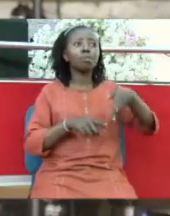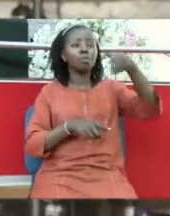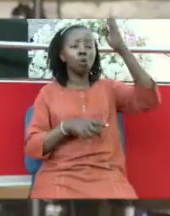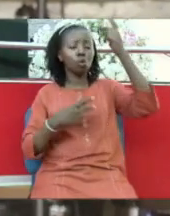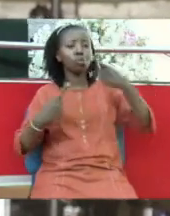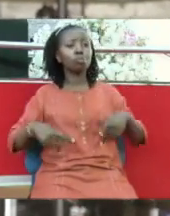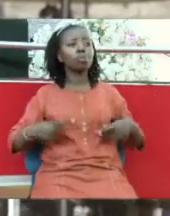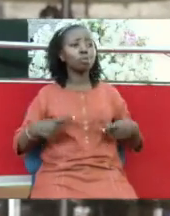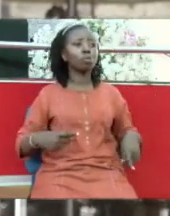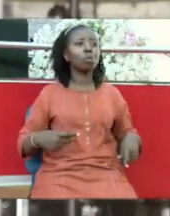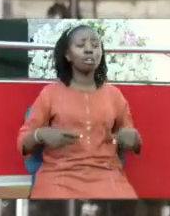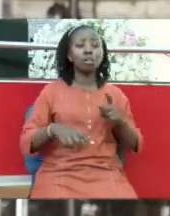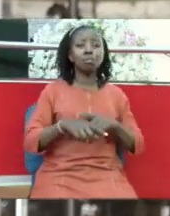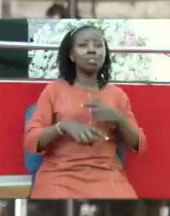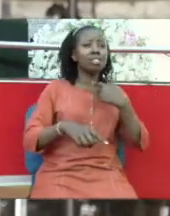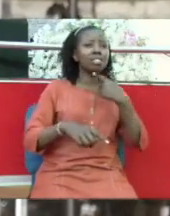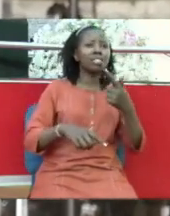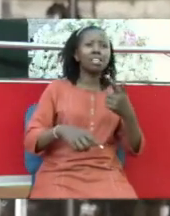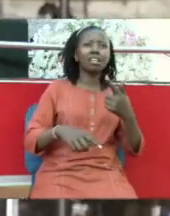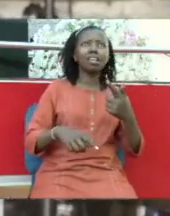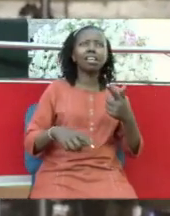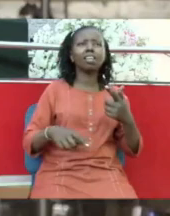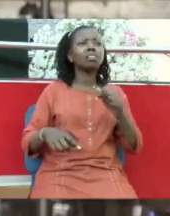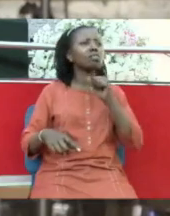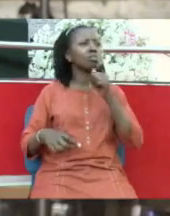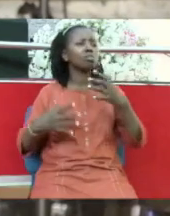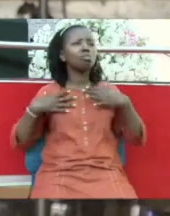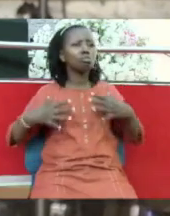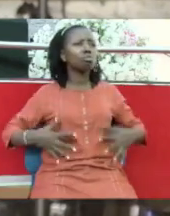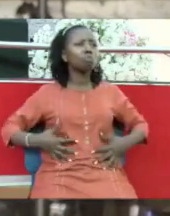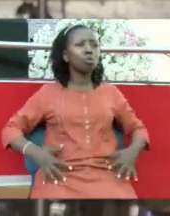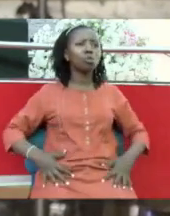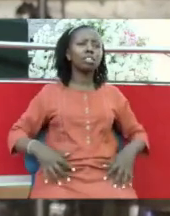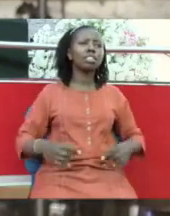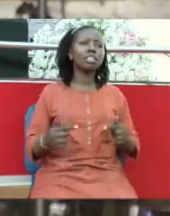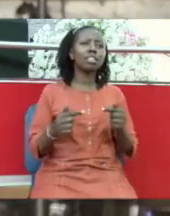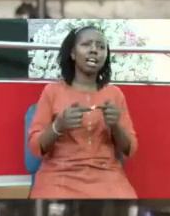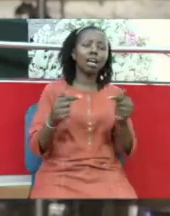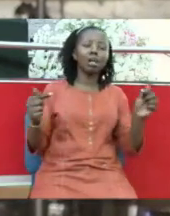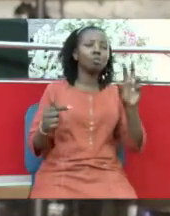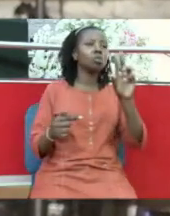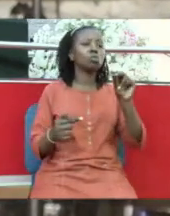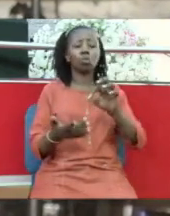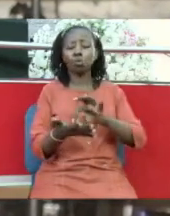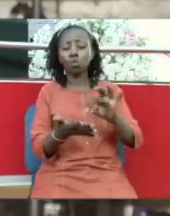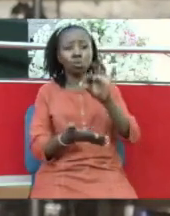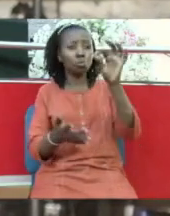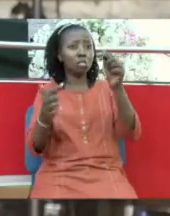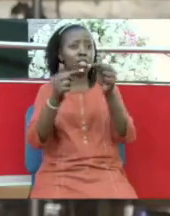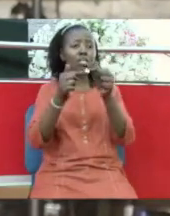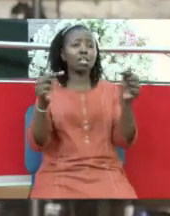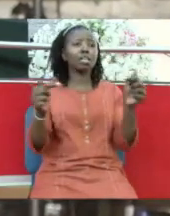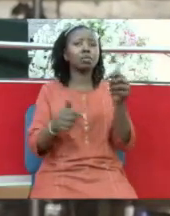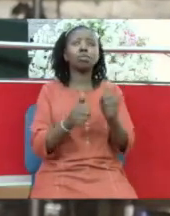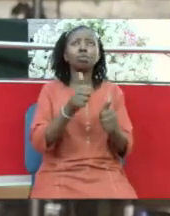people. As I said, they are not physical forces. These are spiritual forces that we